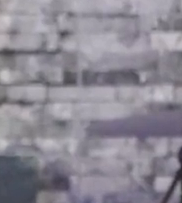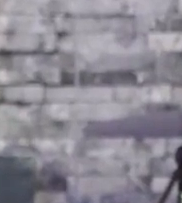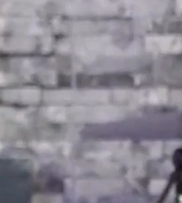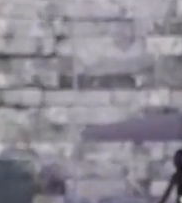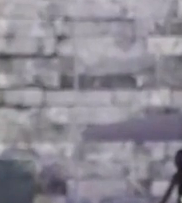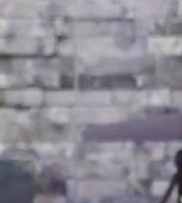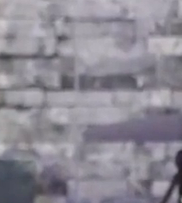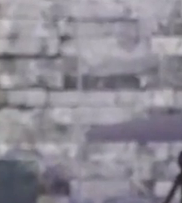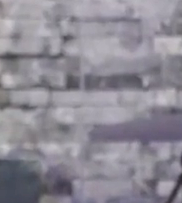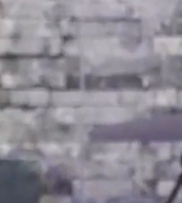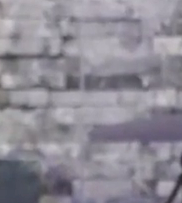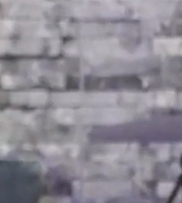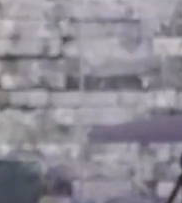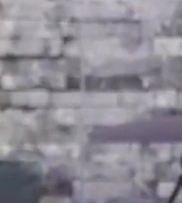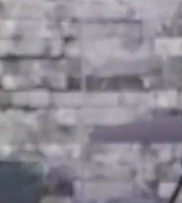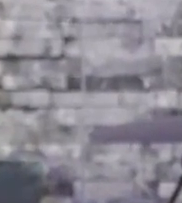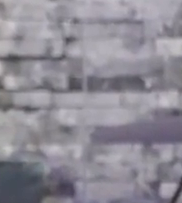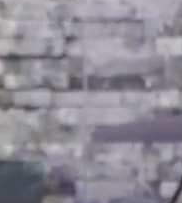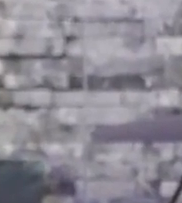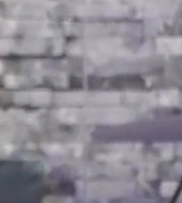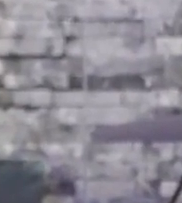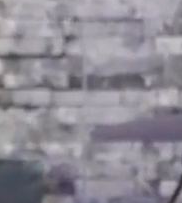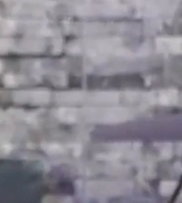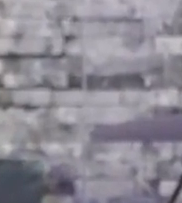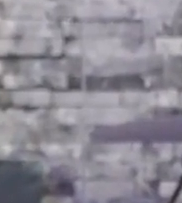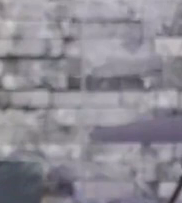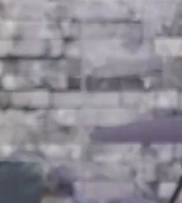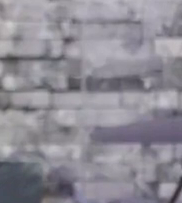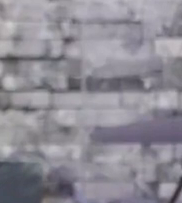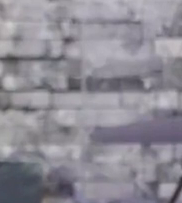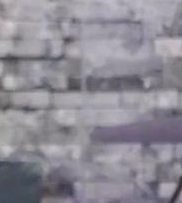There's such a beautiful spirit in this church.